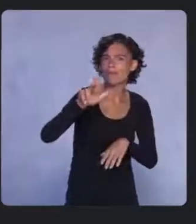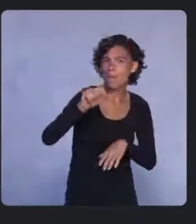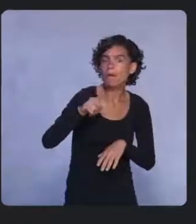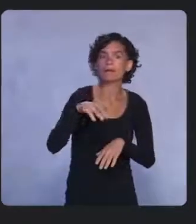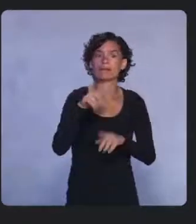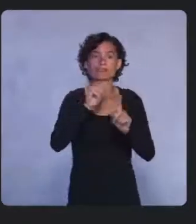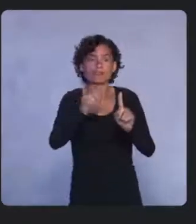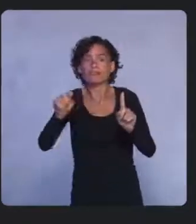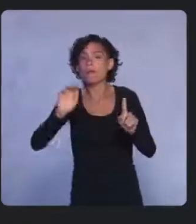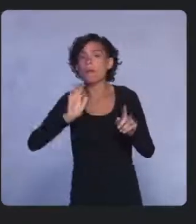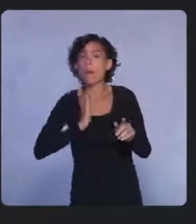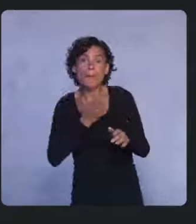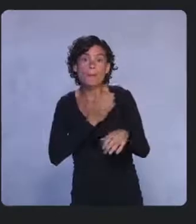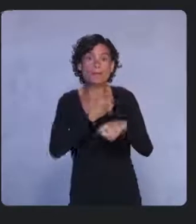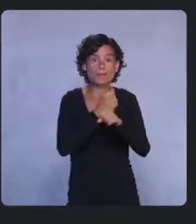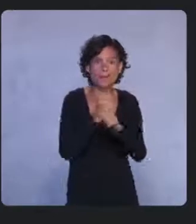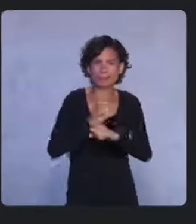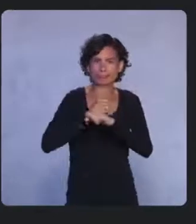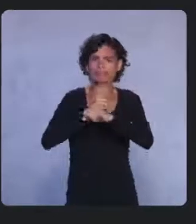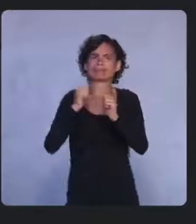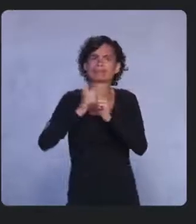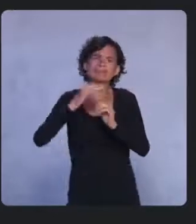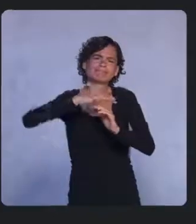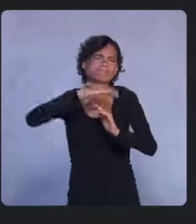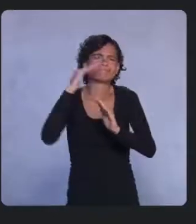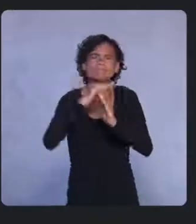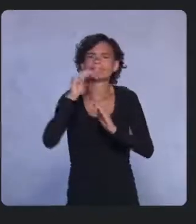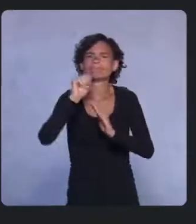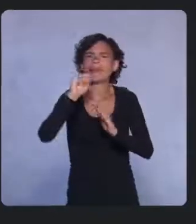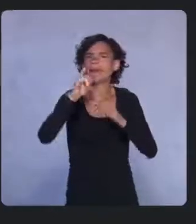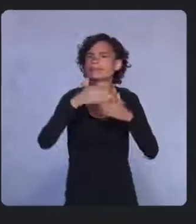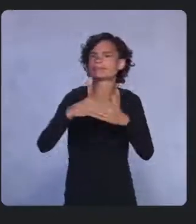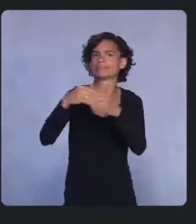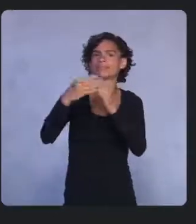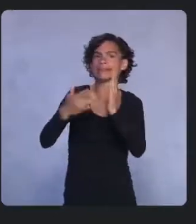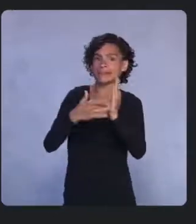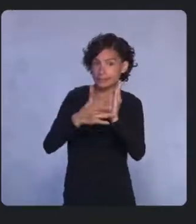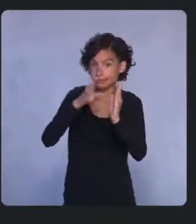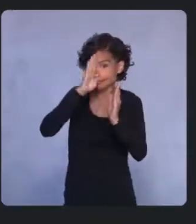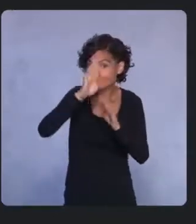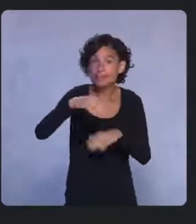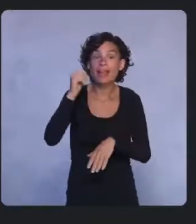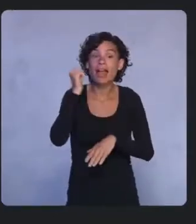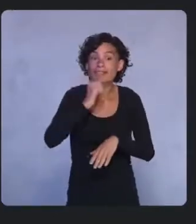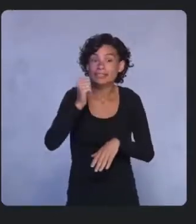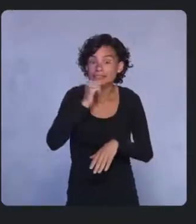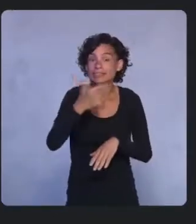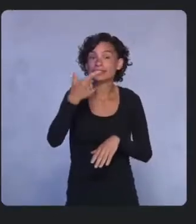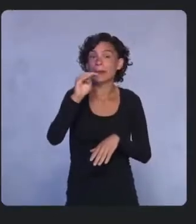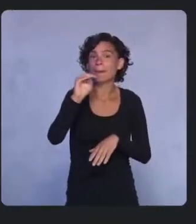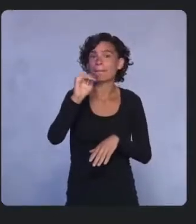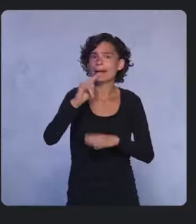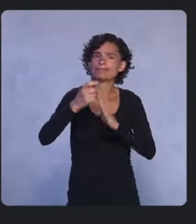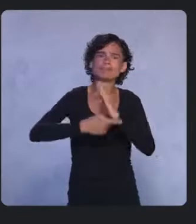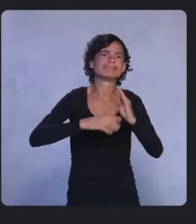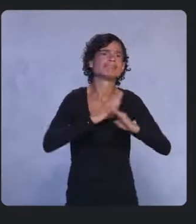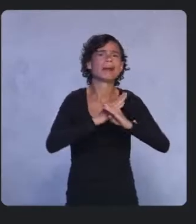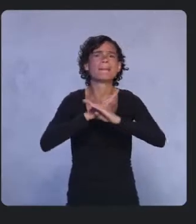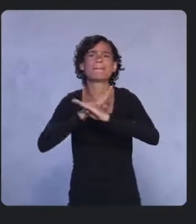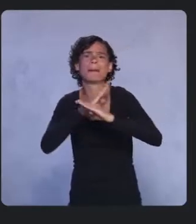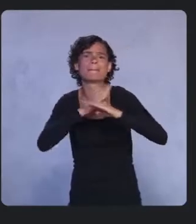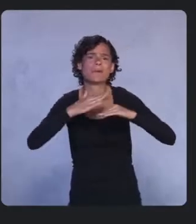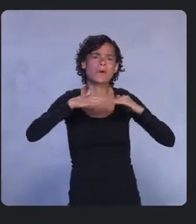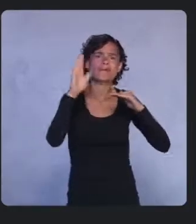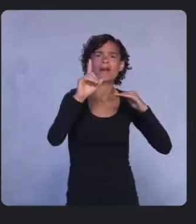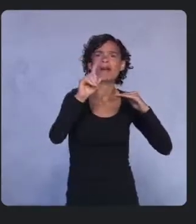with advanced AI-driven technologies. In fact, every day, Gmail automatically blocks more than 100 million phishing